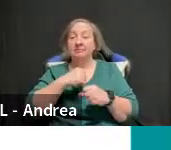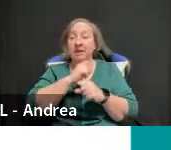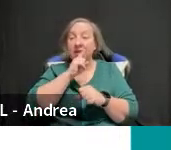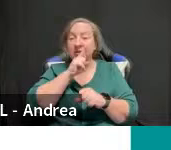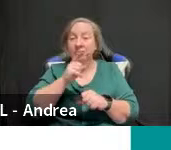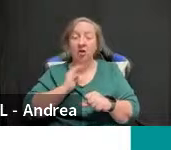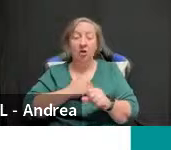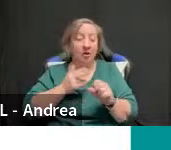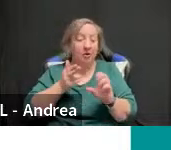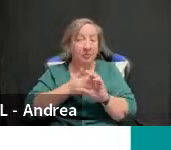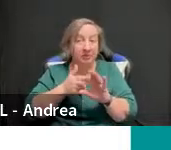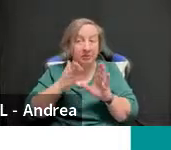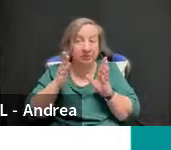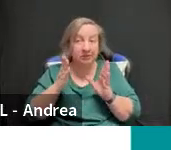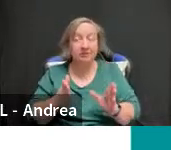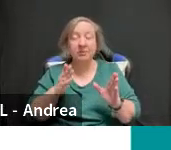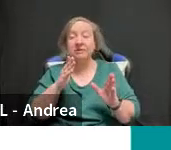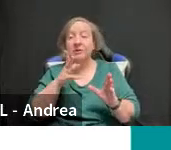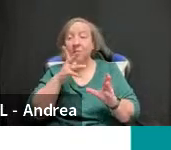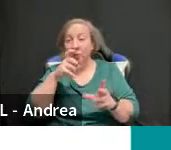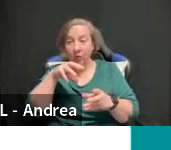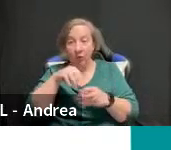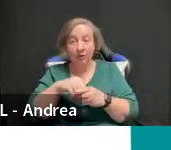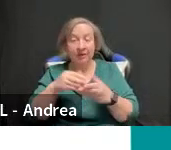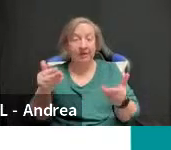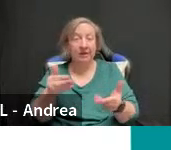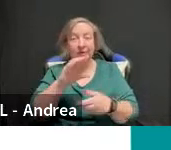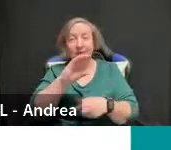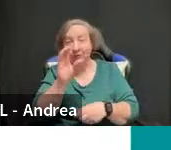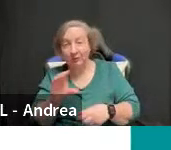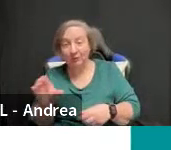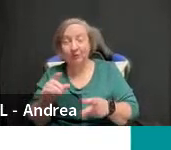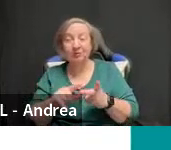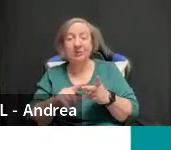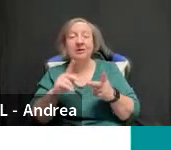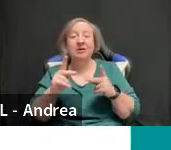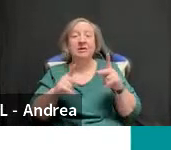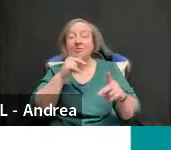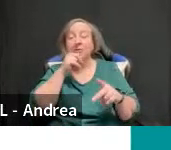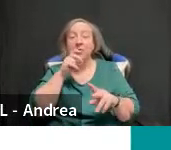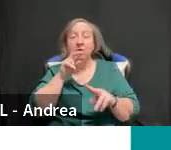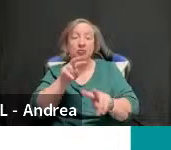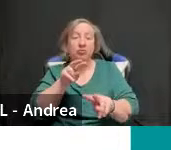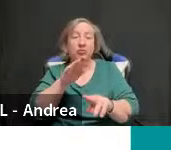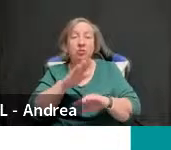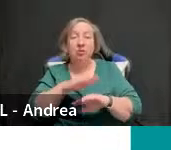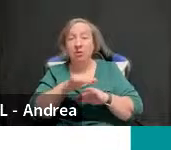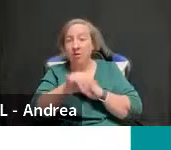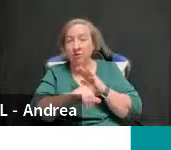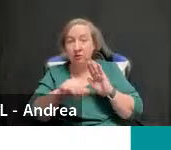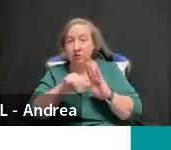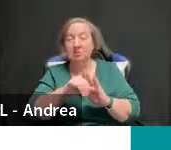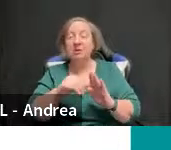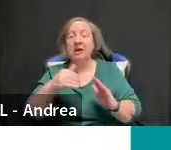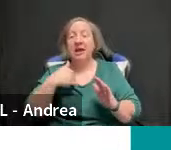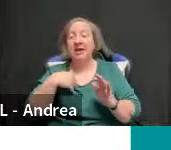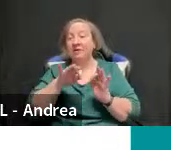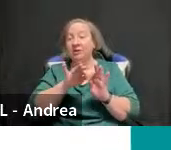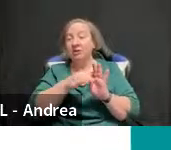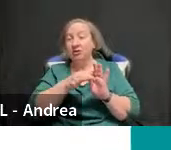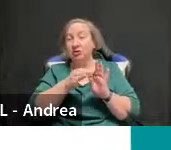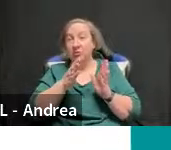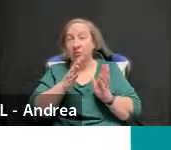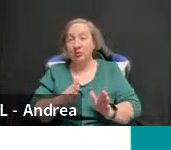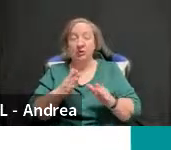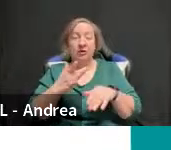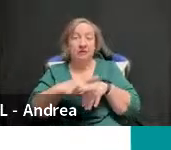our participants within the Zoom room and those that are viewing on YouTube have the interpretation, you